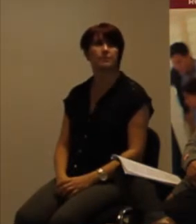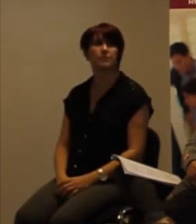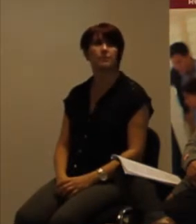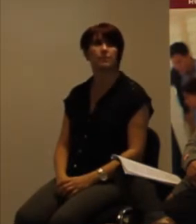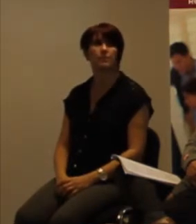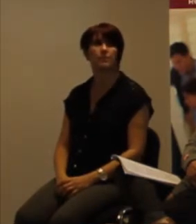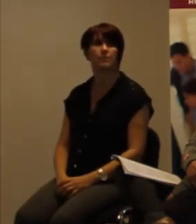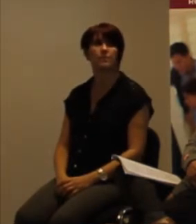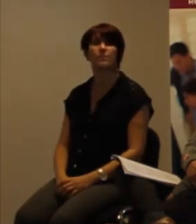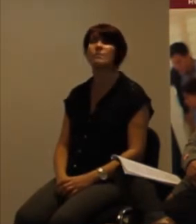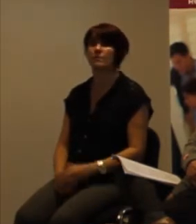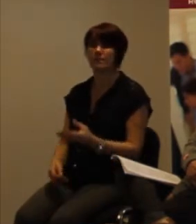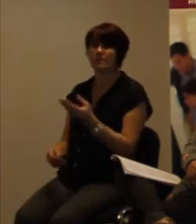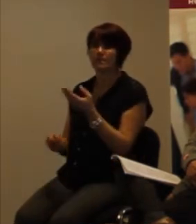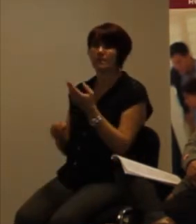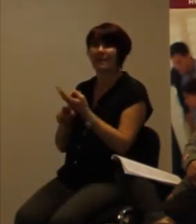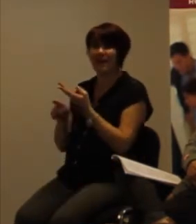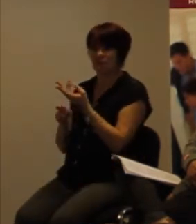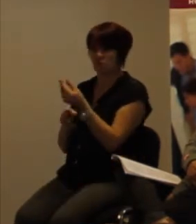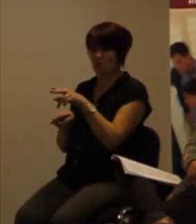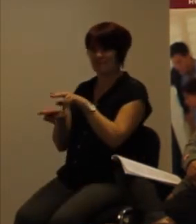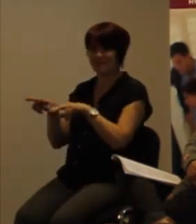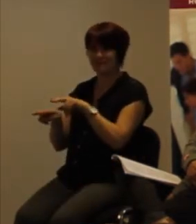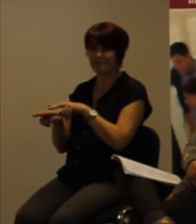these will be expressly forbidden, however.